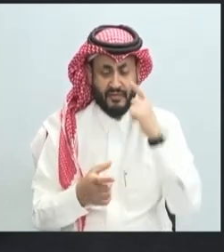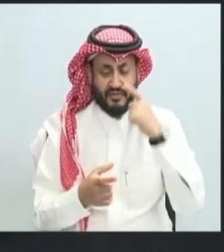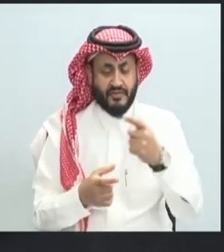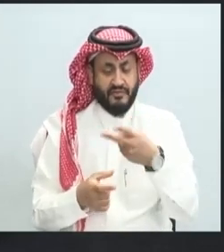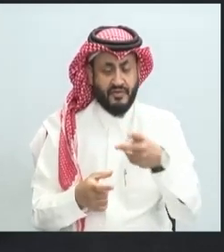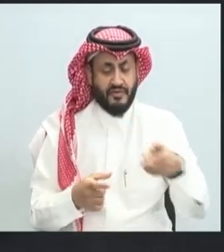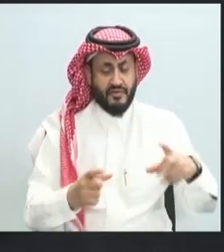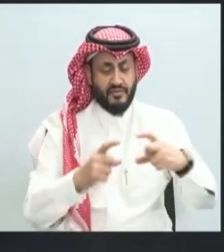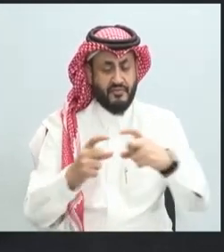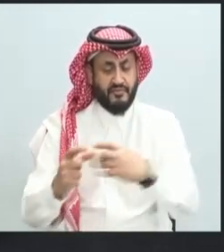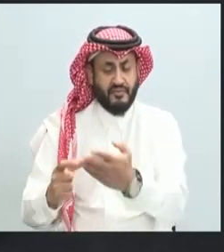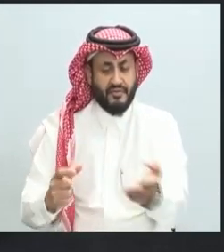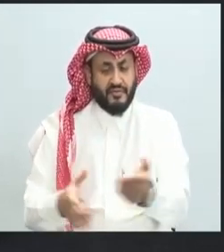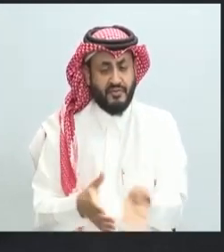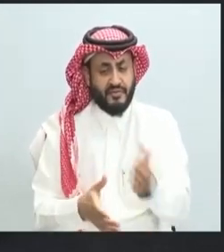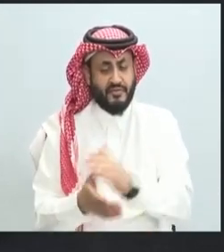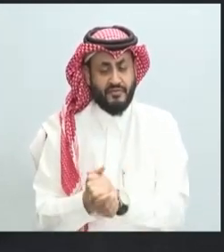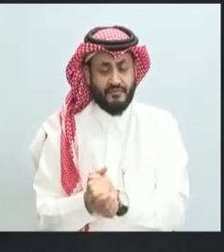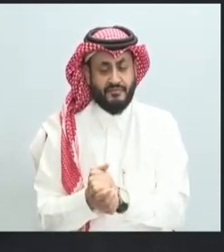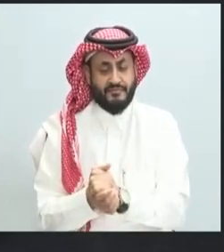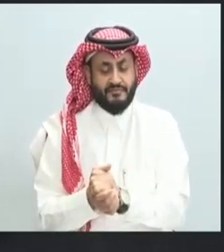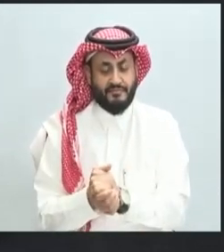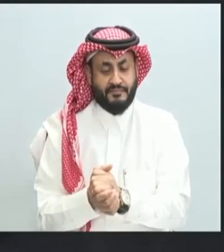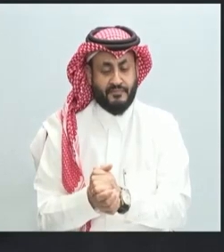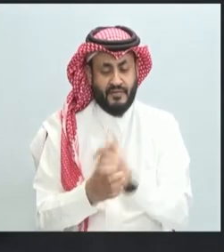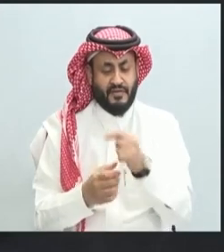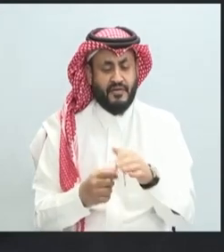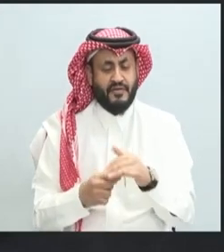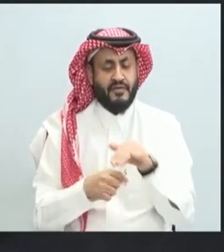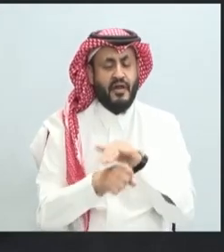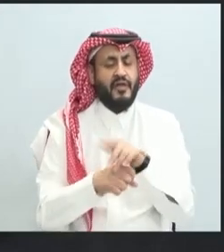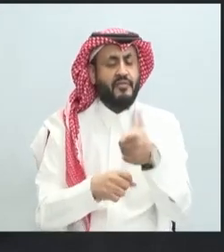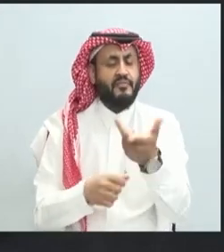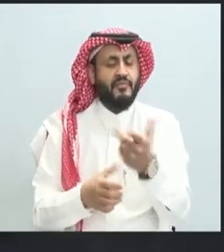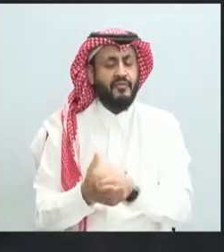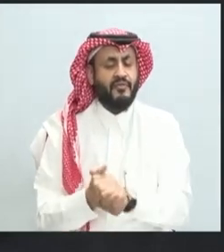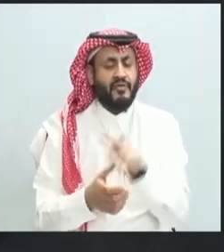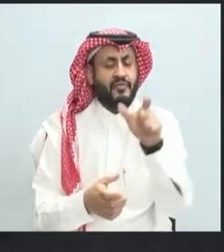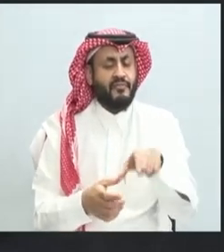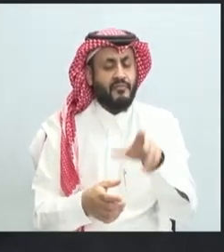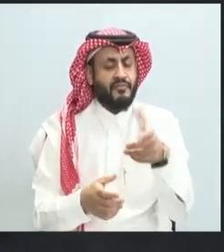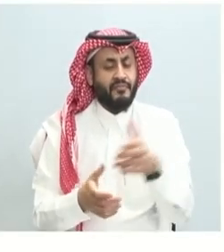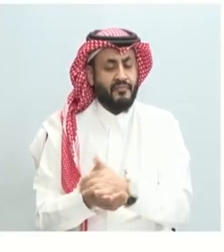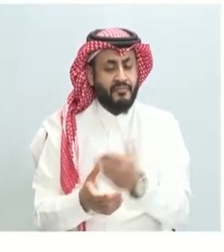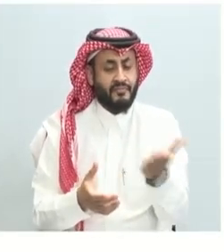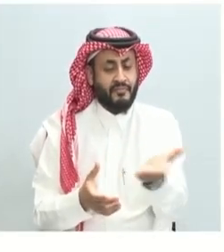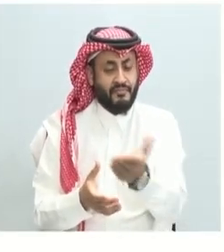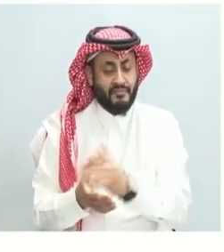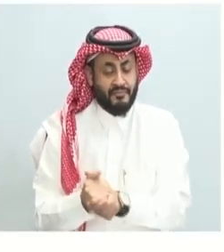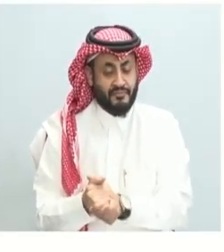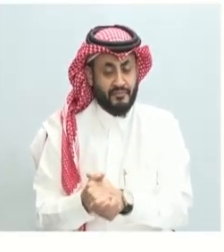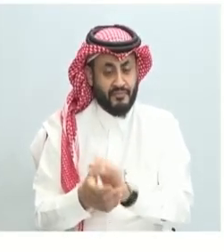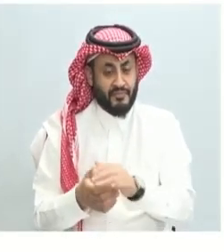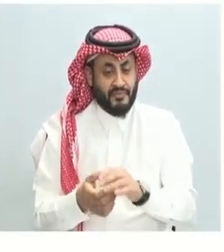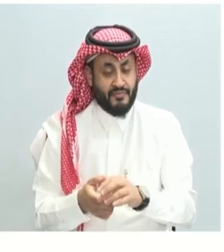or the different people you have on your book and tell me who is the person who